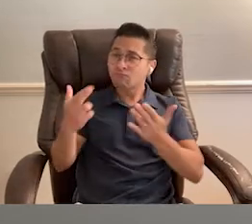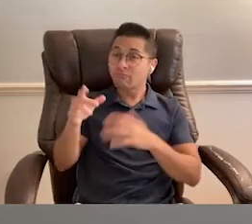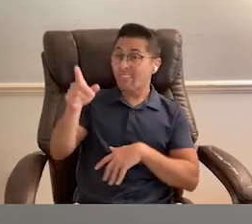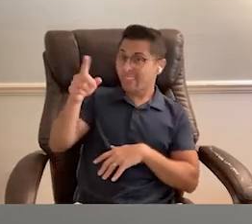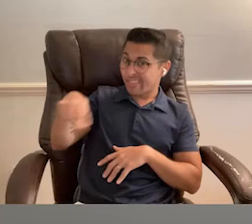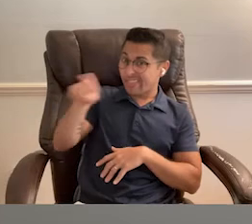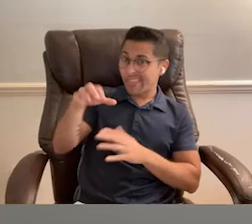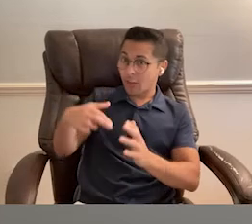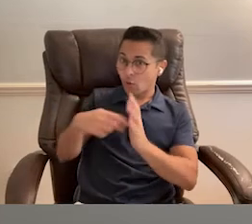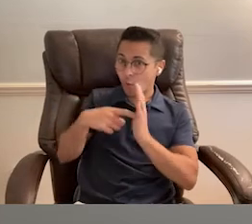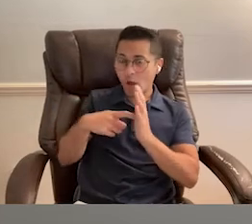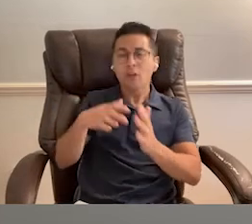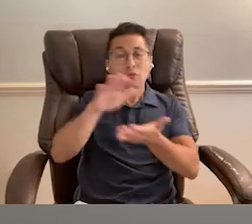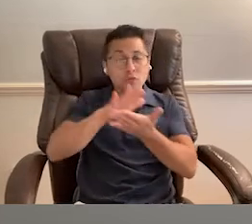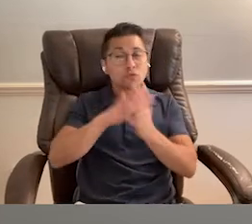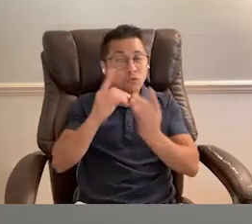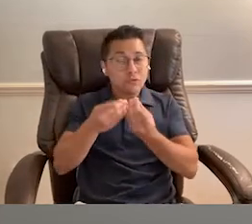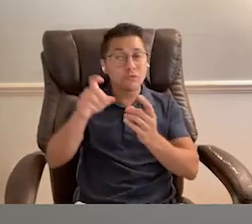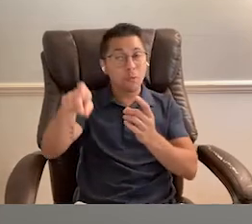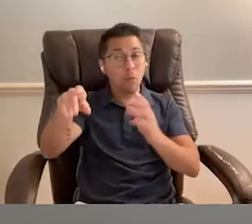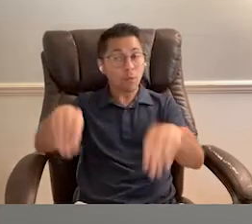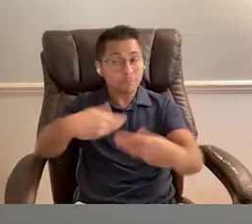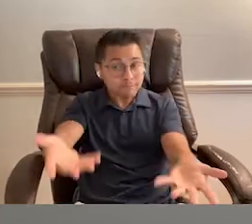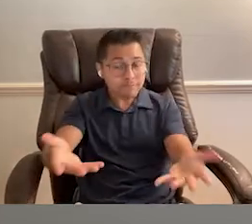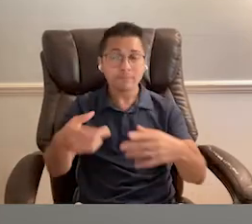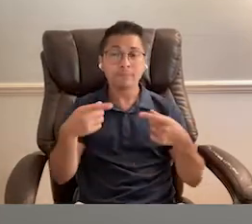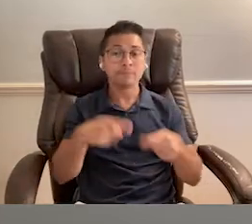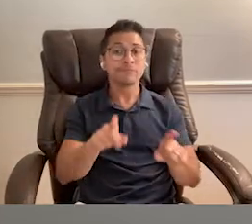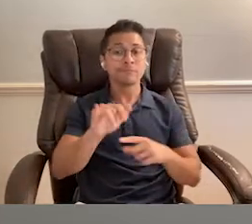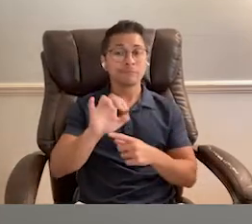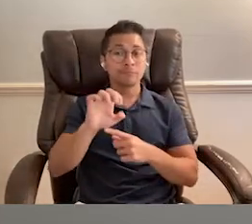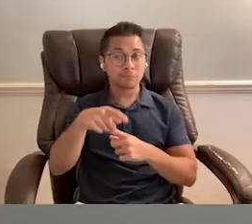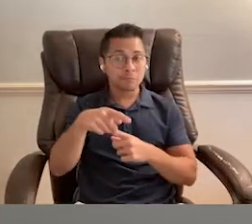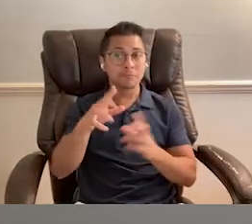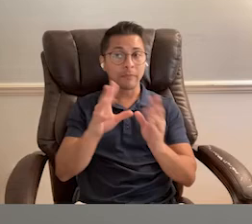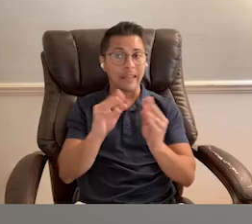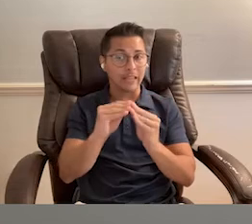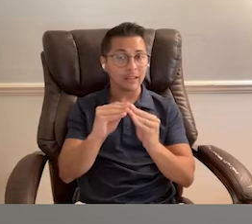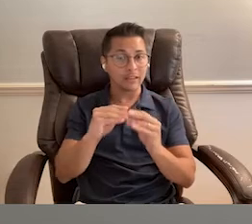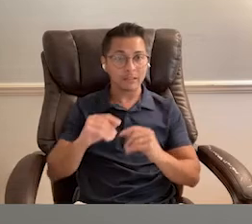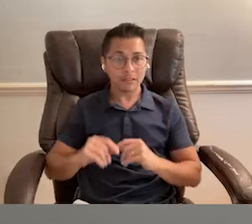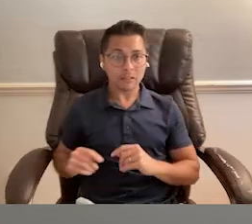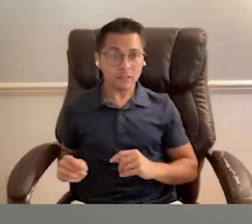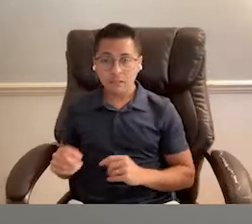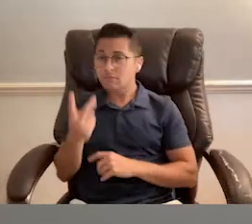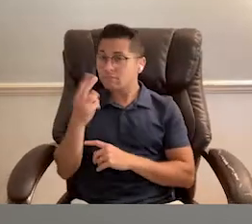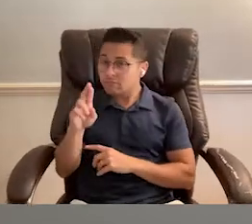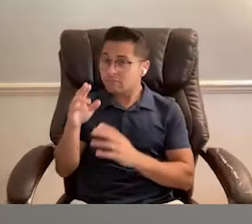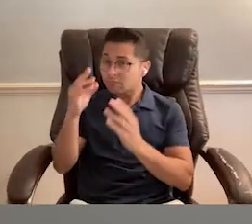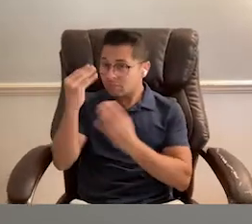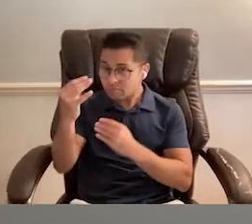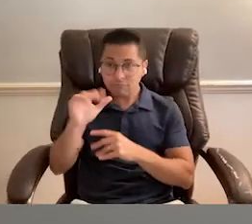they're required, the school districts are required to pass out during the IEP meeting, is VR